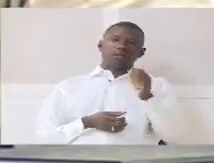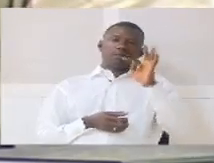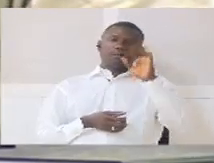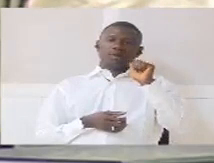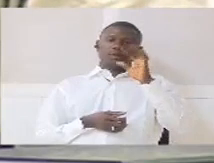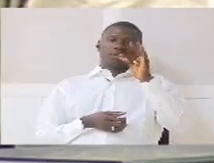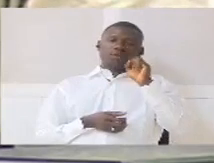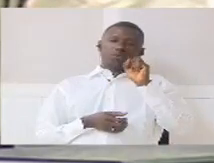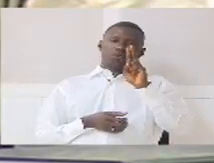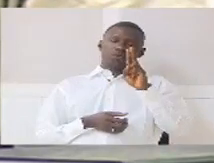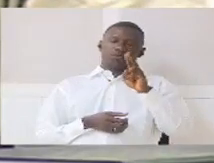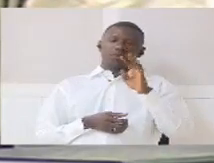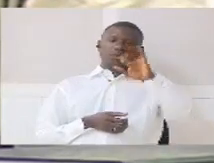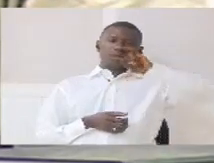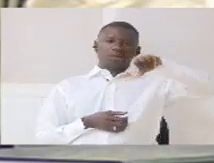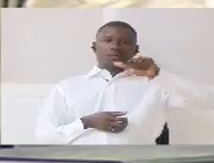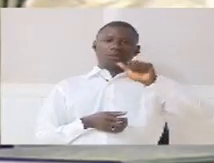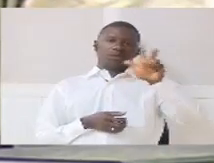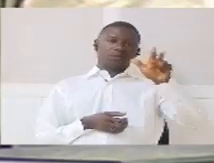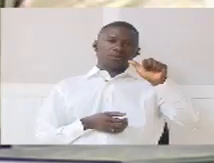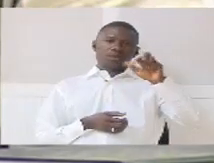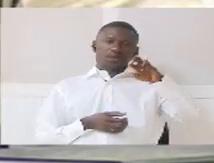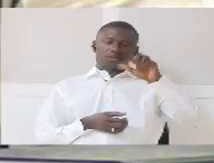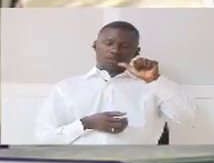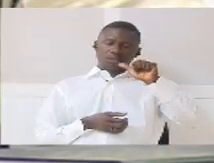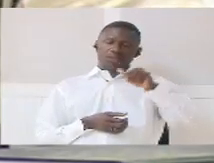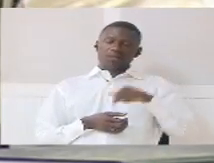that. And ask them whether your people's